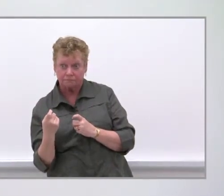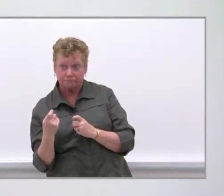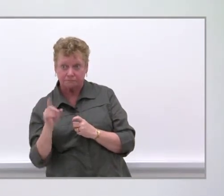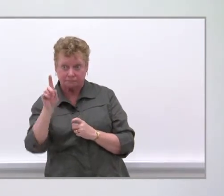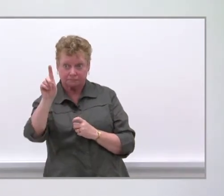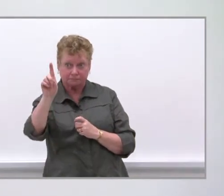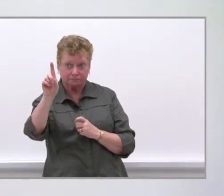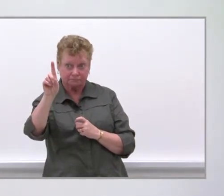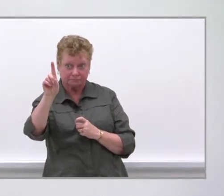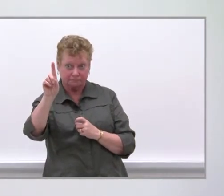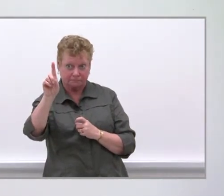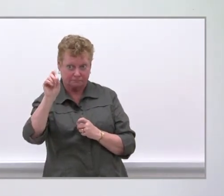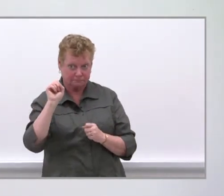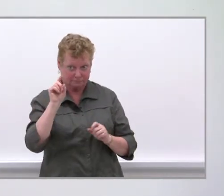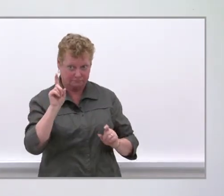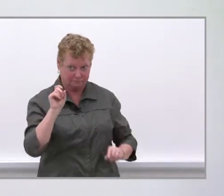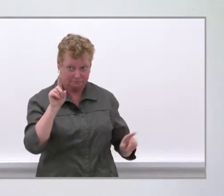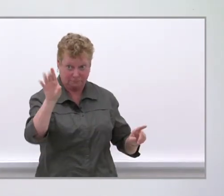Yes.